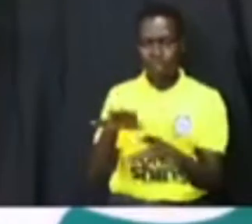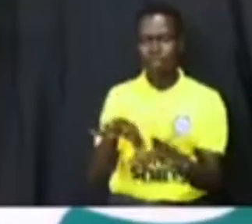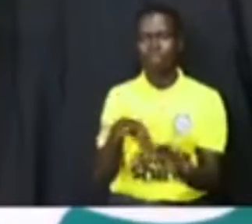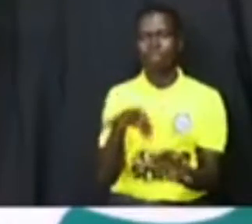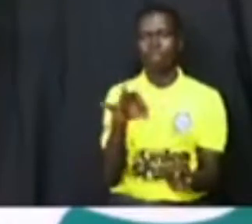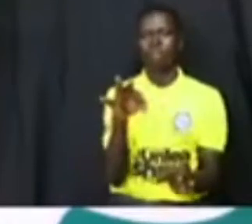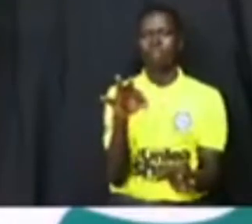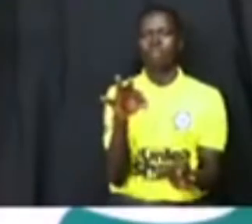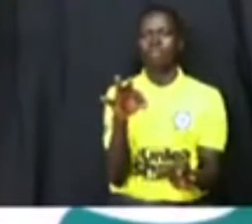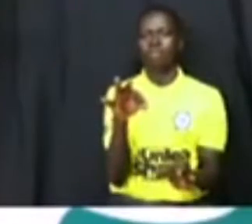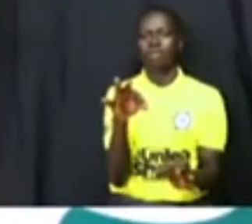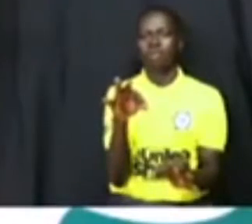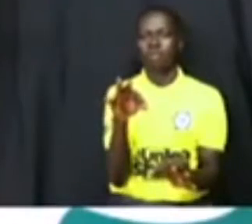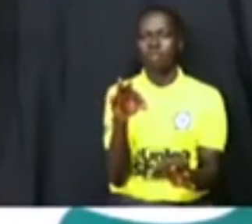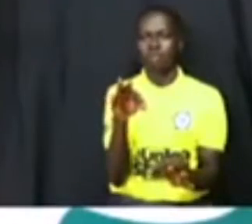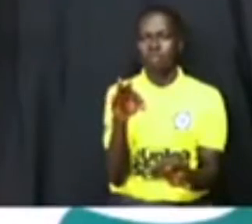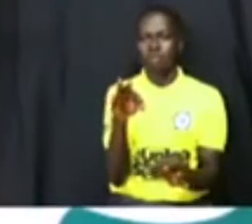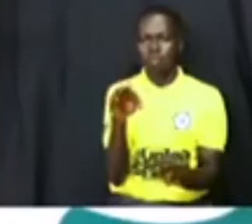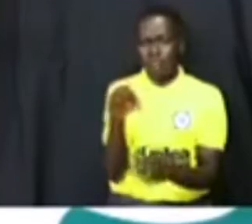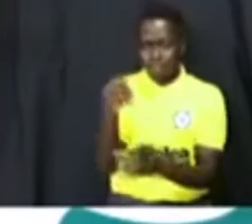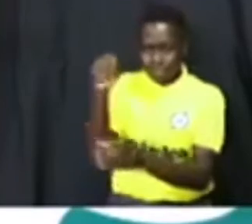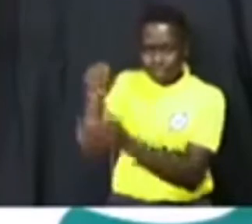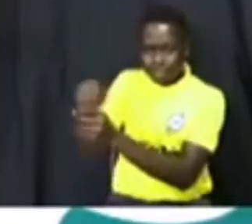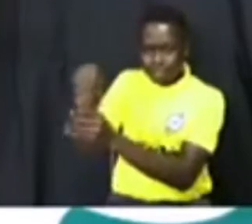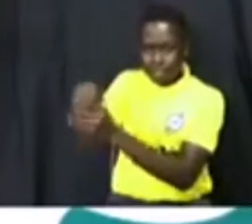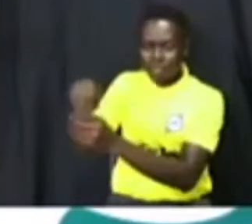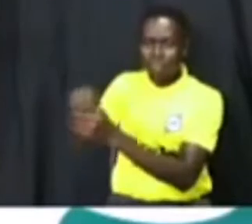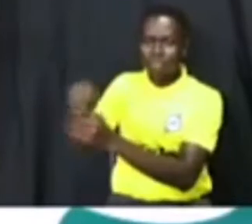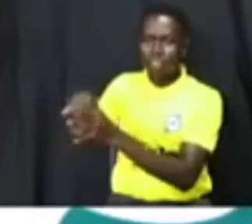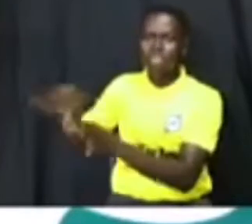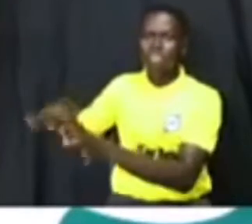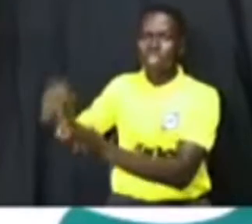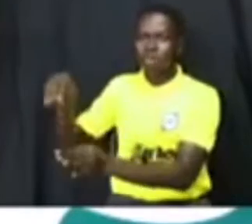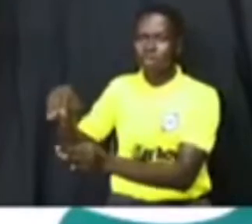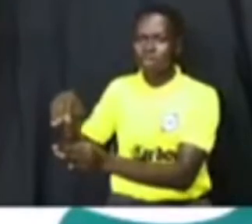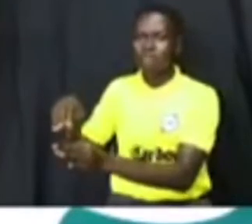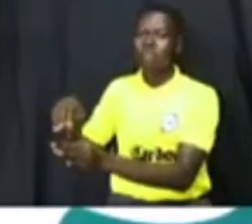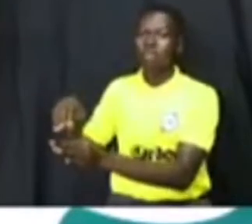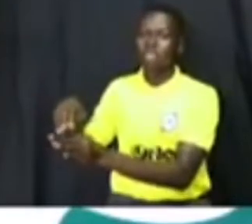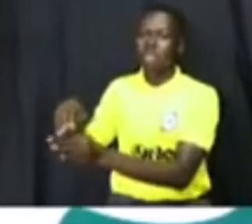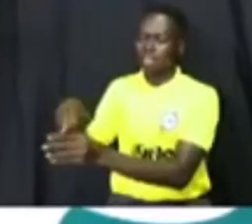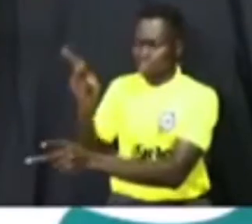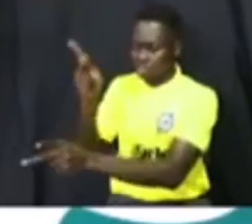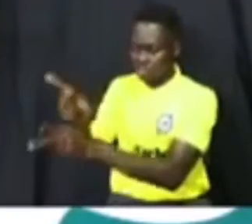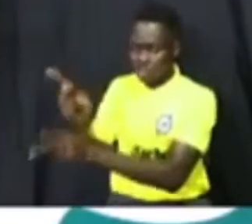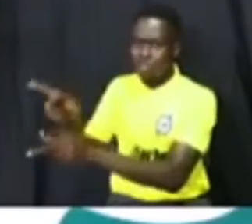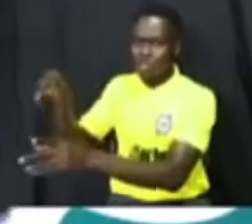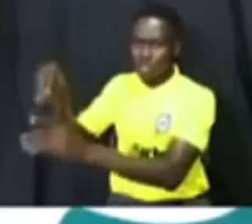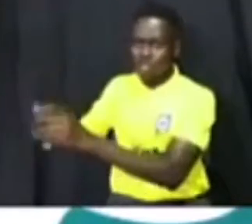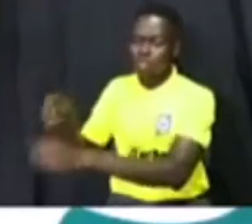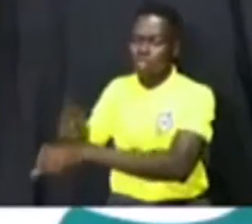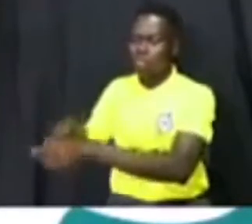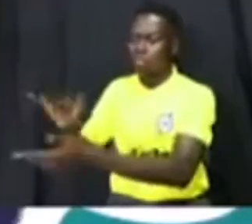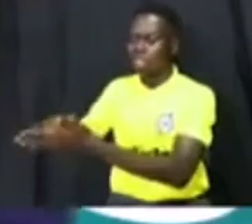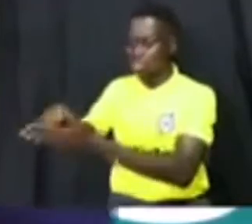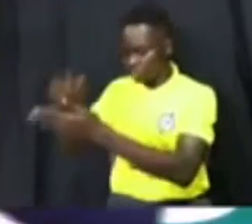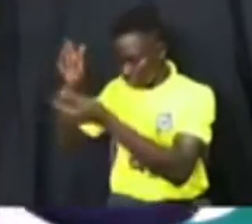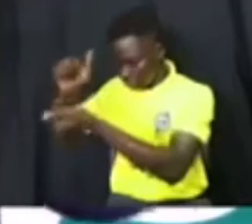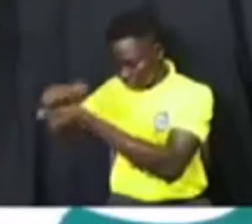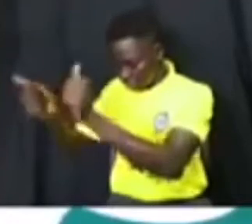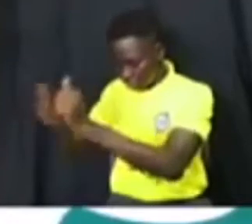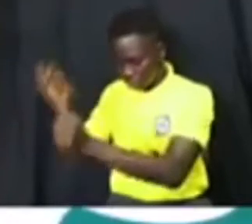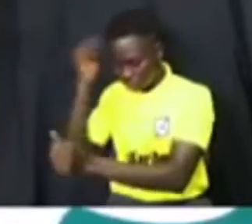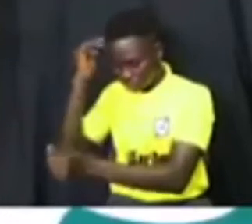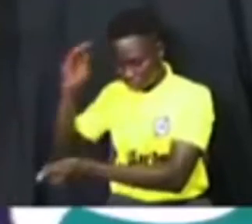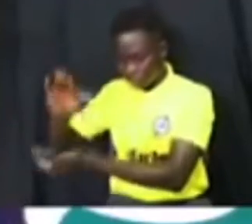The within has already been deposited when you became born again. But